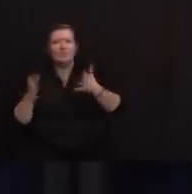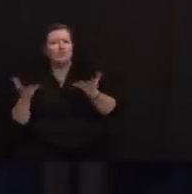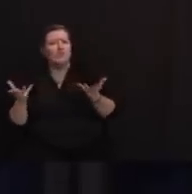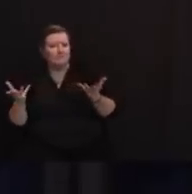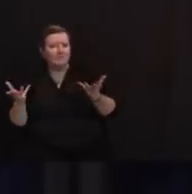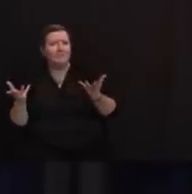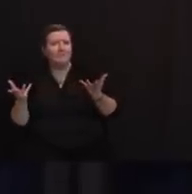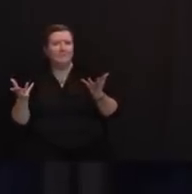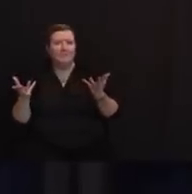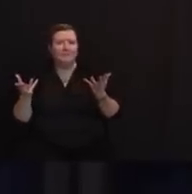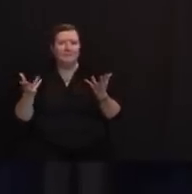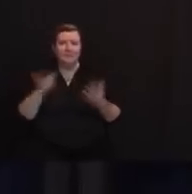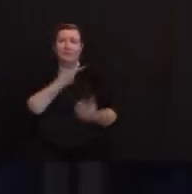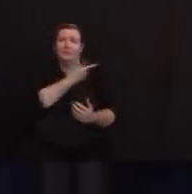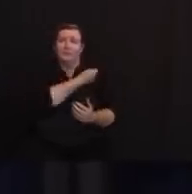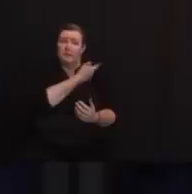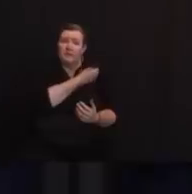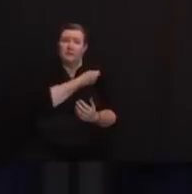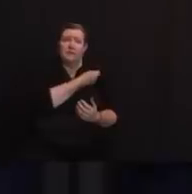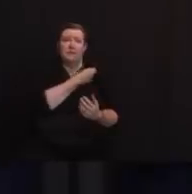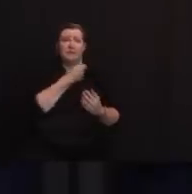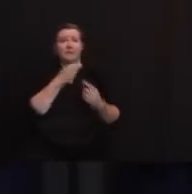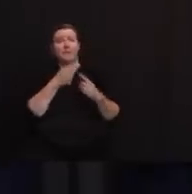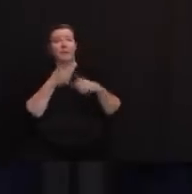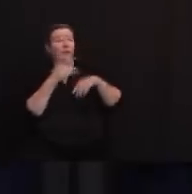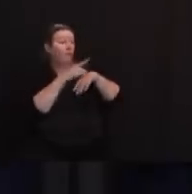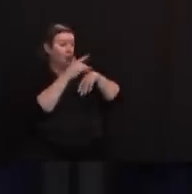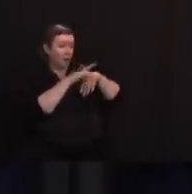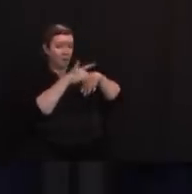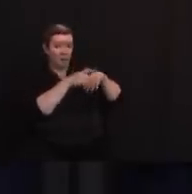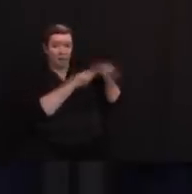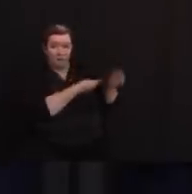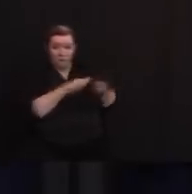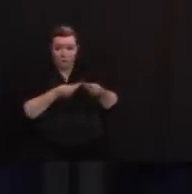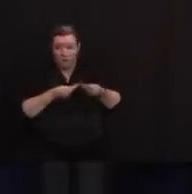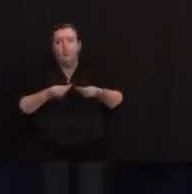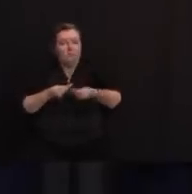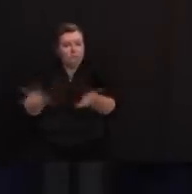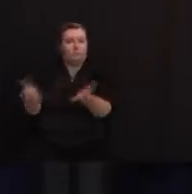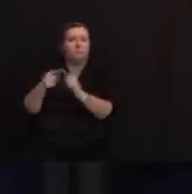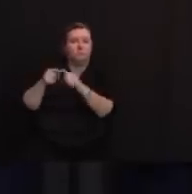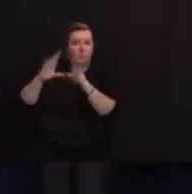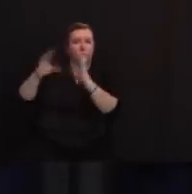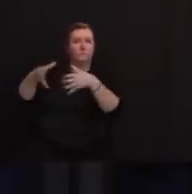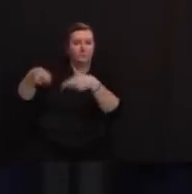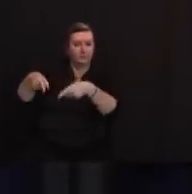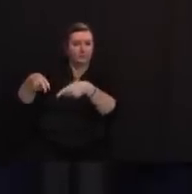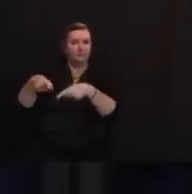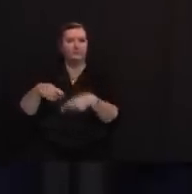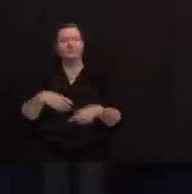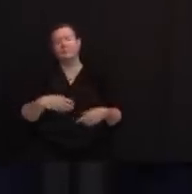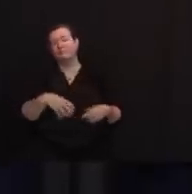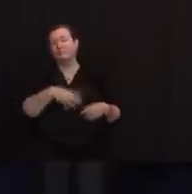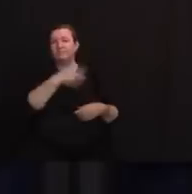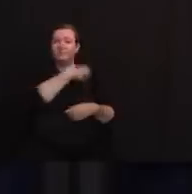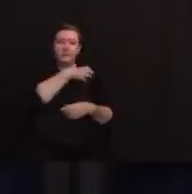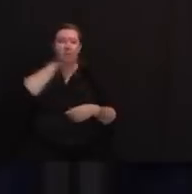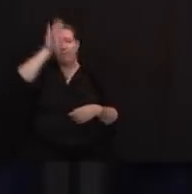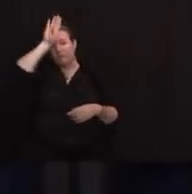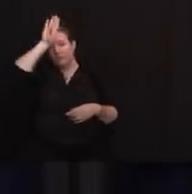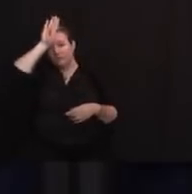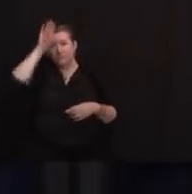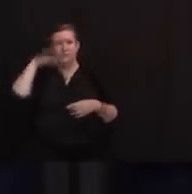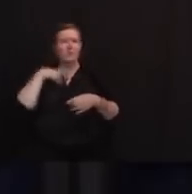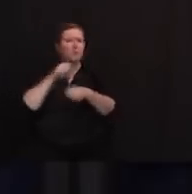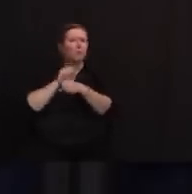them based on the available supply. Many police and fire personnel are also first responders in their